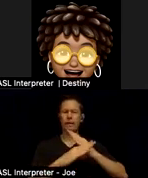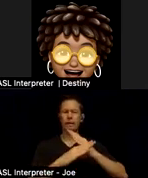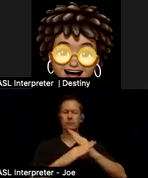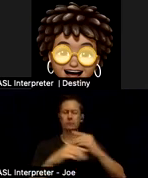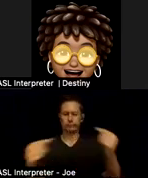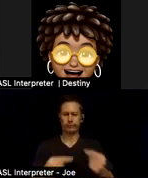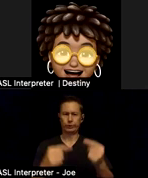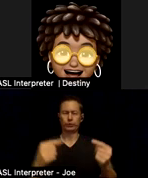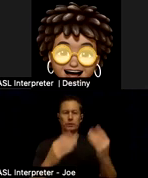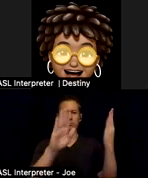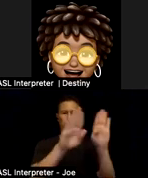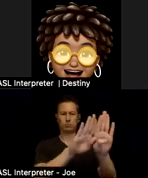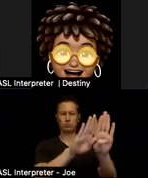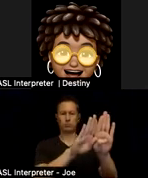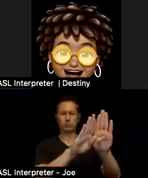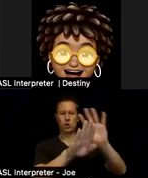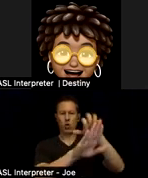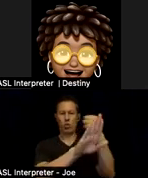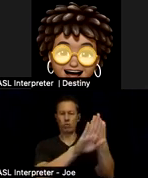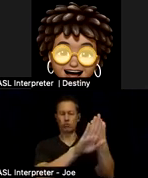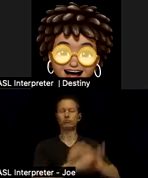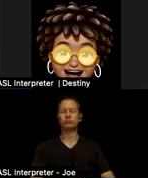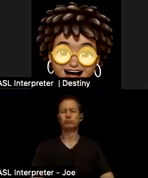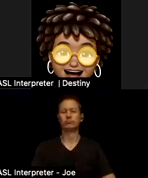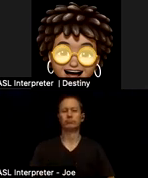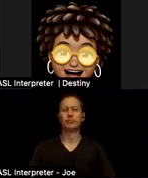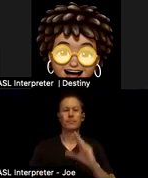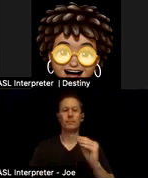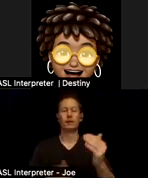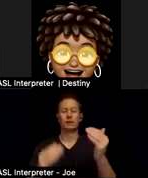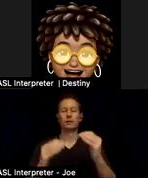closed. Okay, then we, next, securing a water heater.